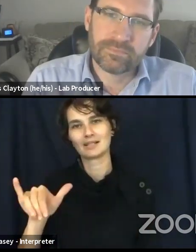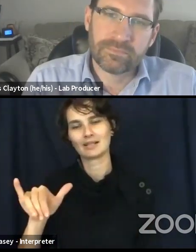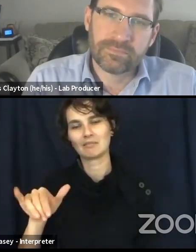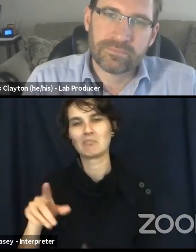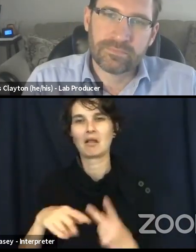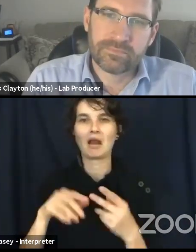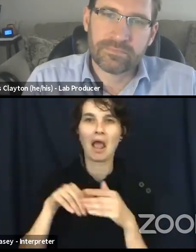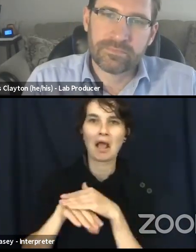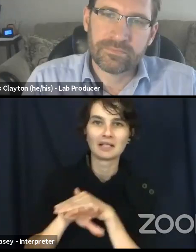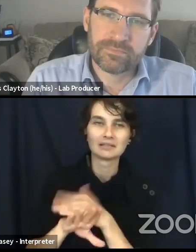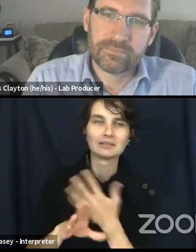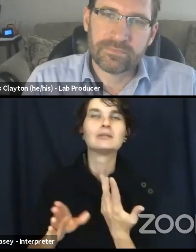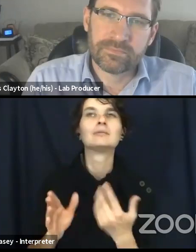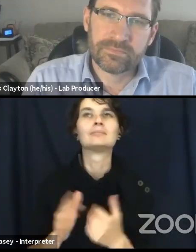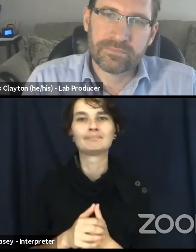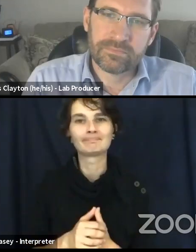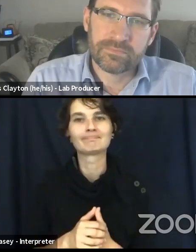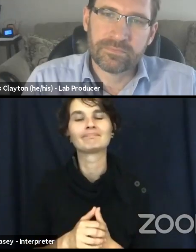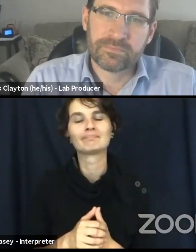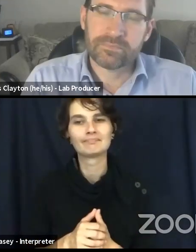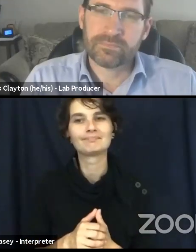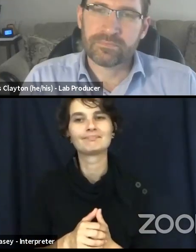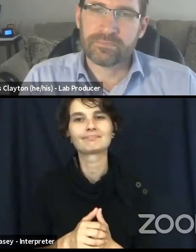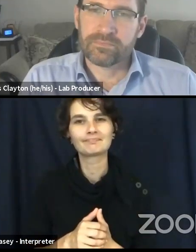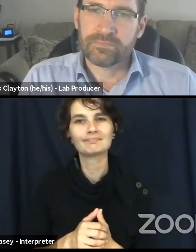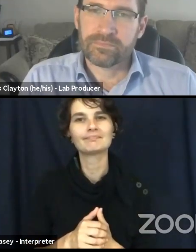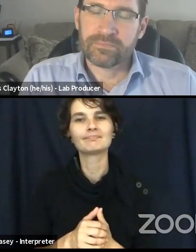But yeah,